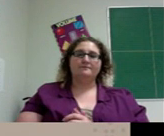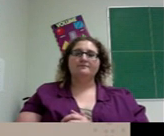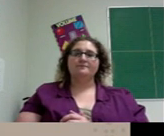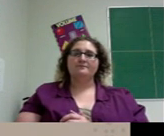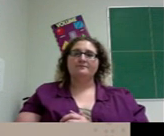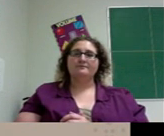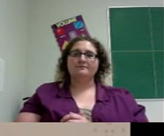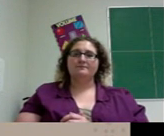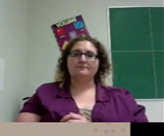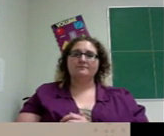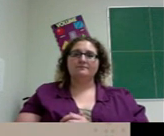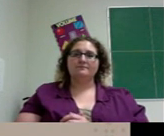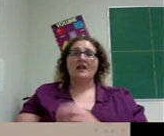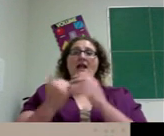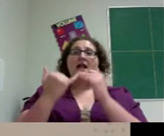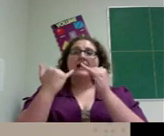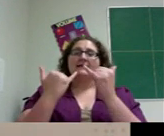want to see